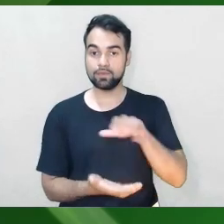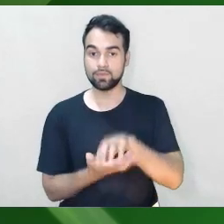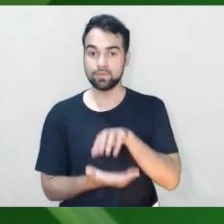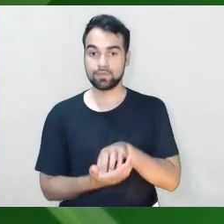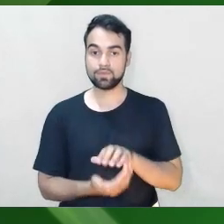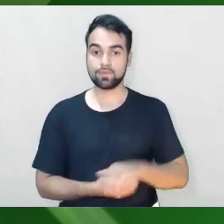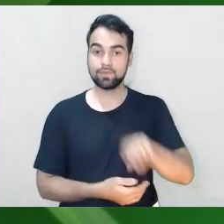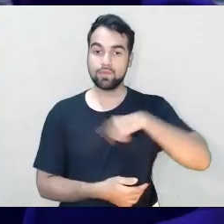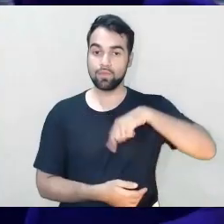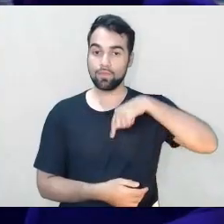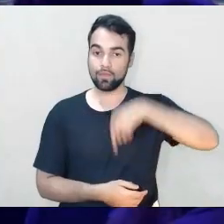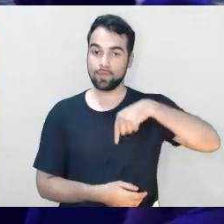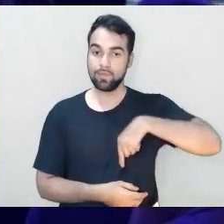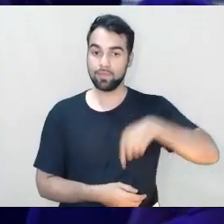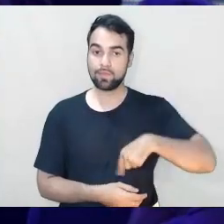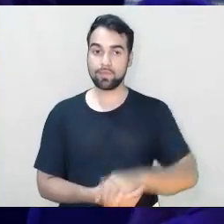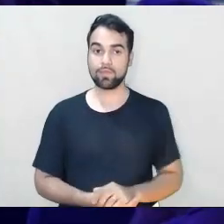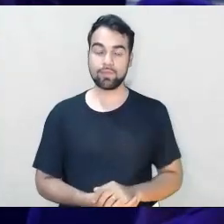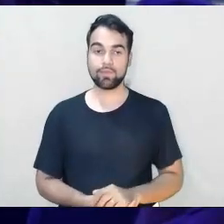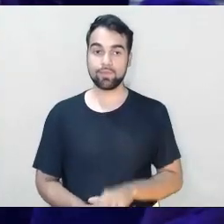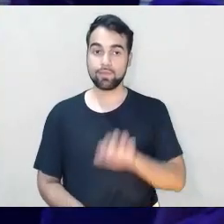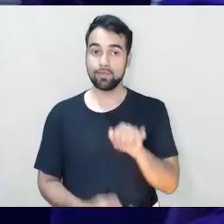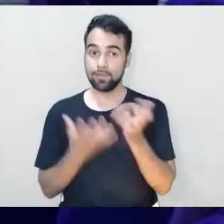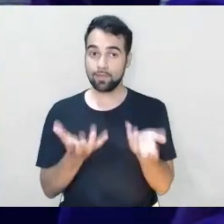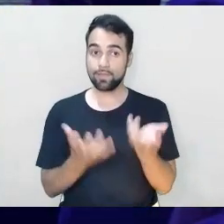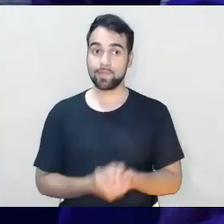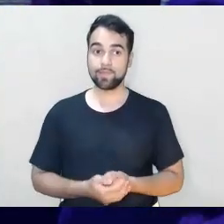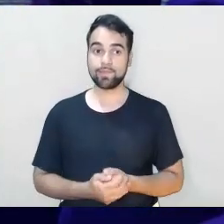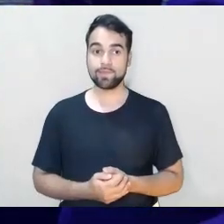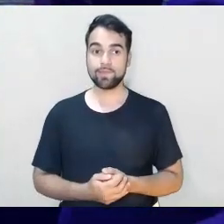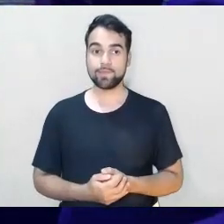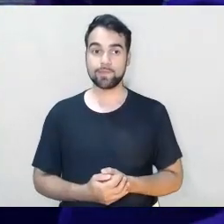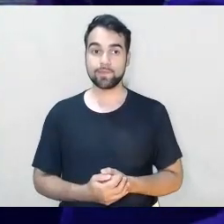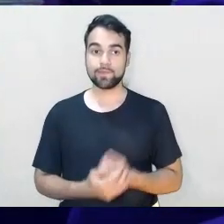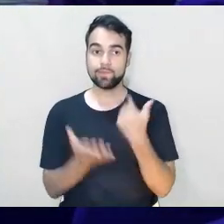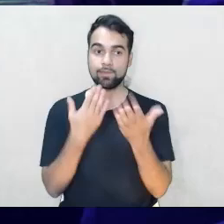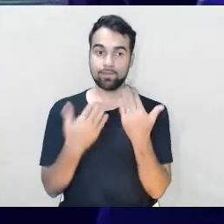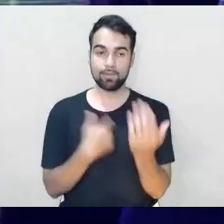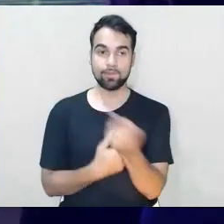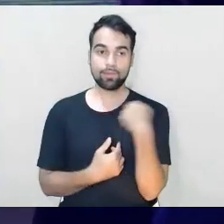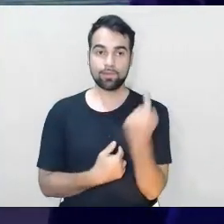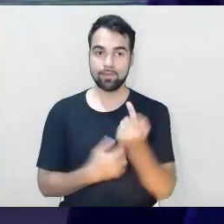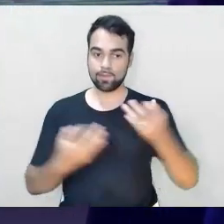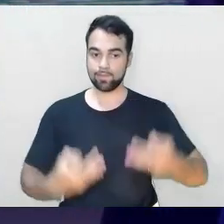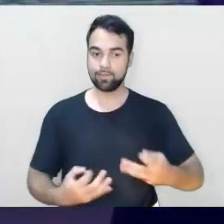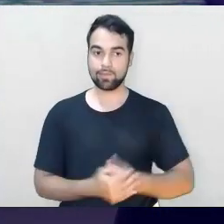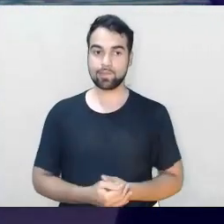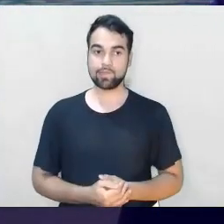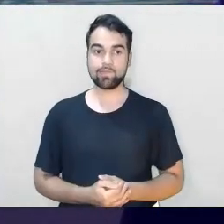level agreement to the center. If you want, you can talk to us in our